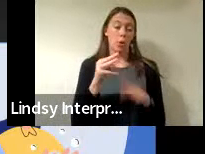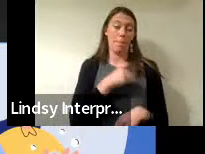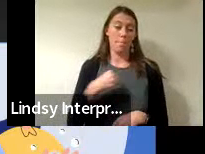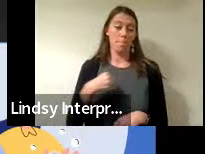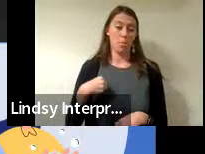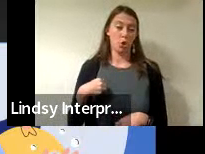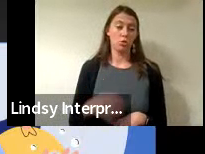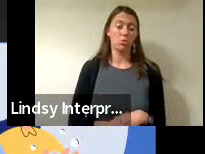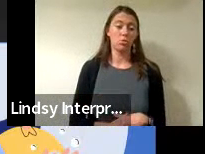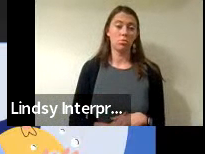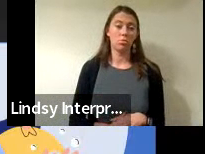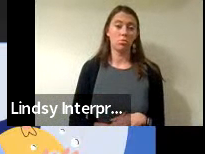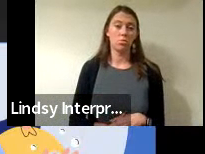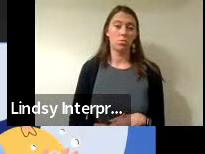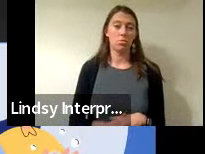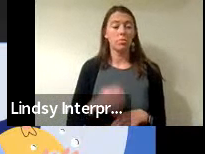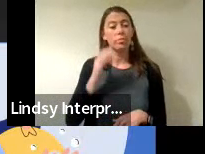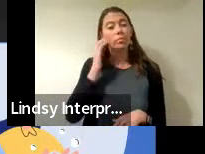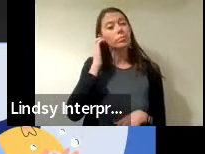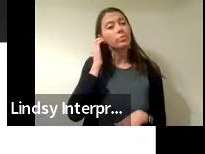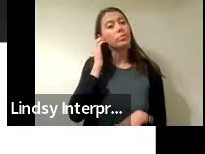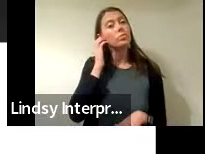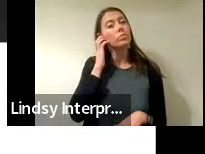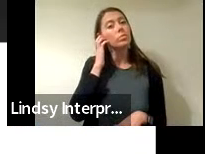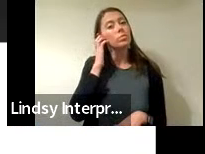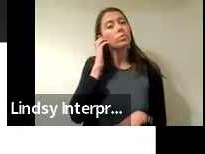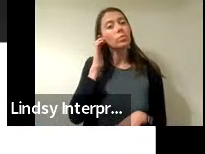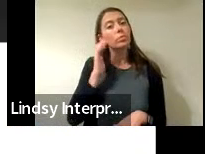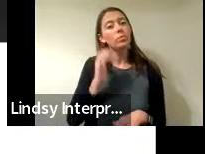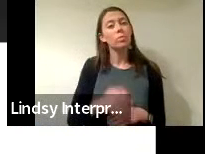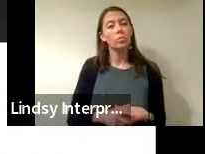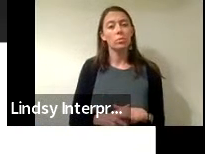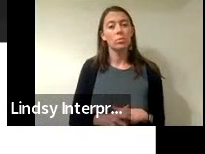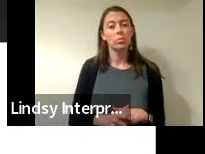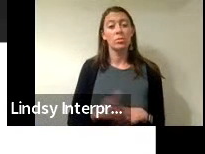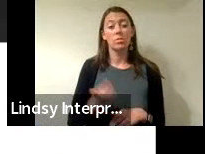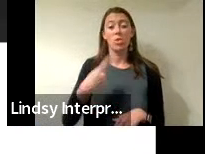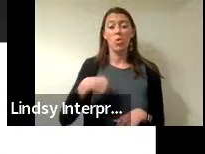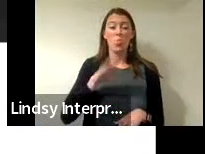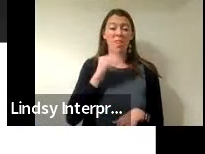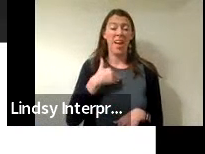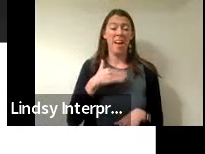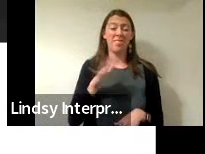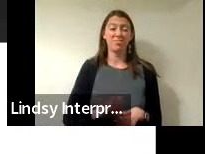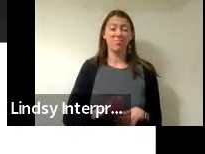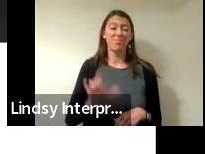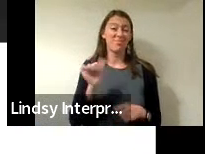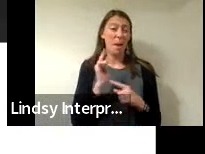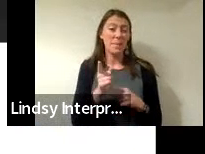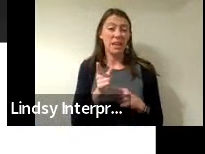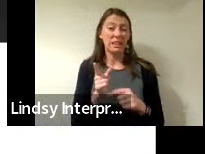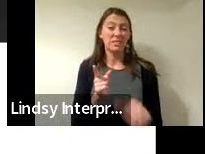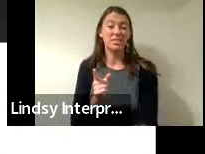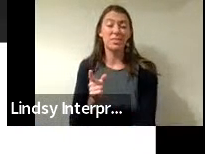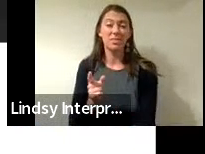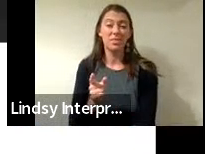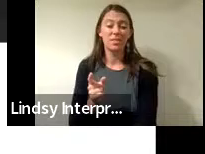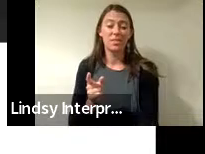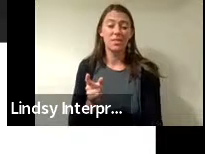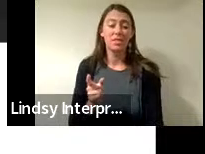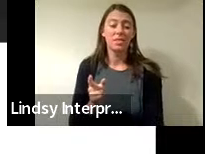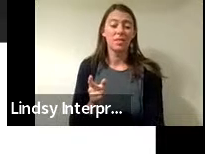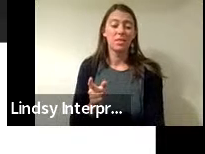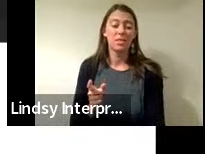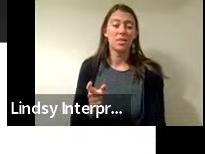I'd like to see, we're going to have about 10 minutes for you to be in your small groups. I'd like people